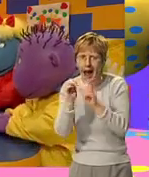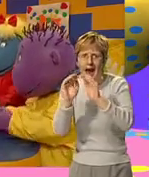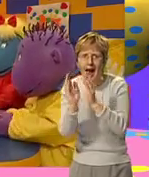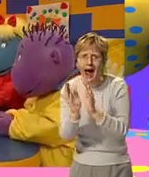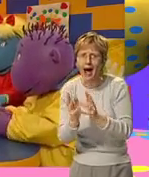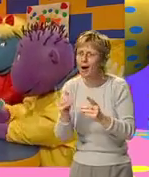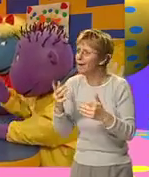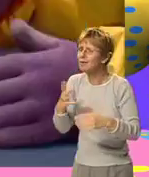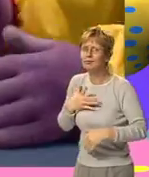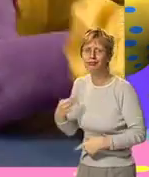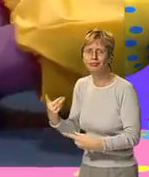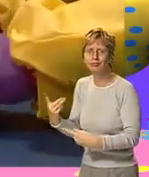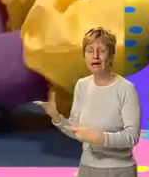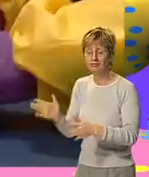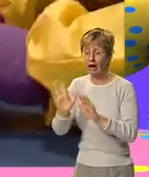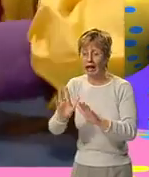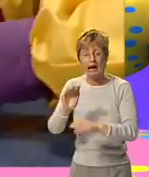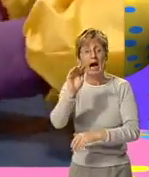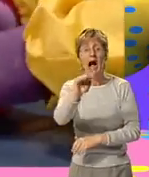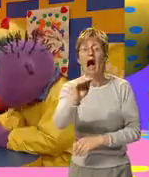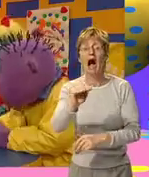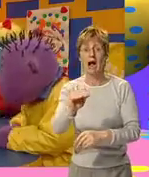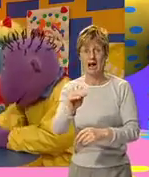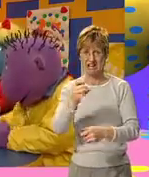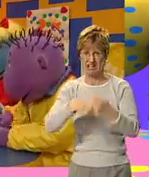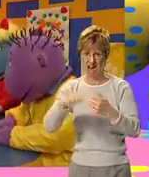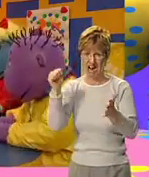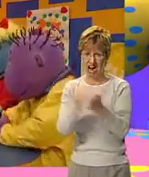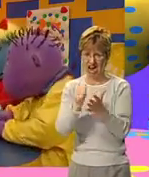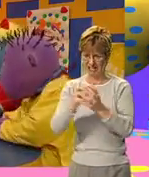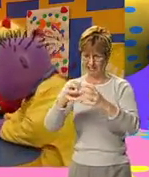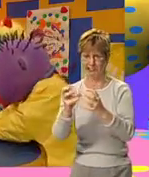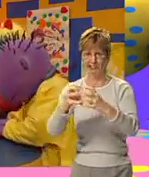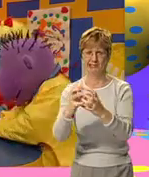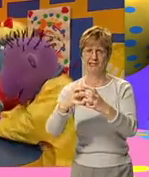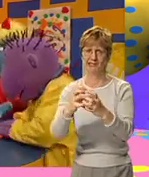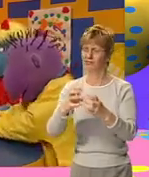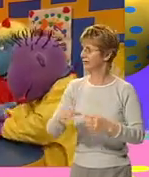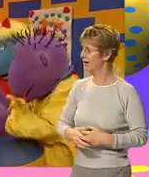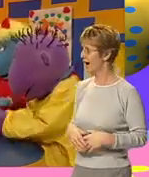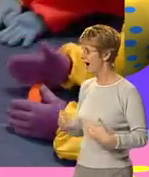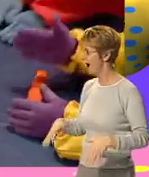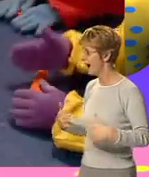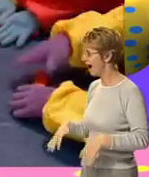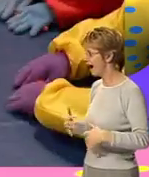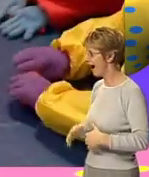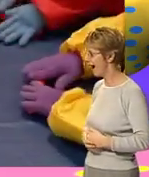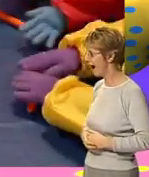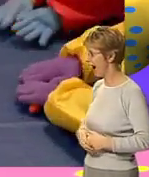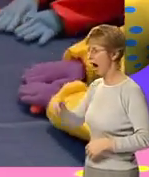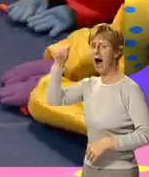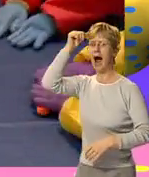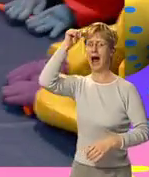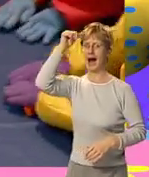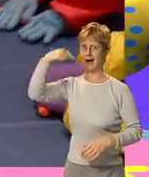out in the air, it becomes hard. And then you can't bend it at all. Oh, wowee, look. You can roll it. Oh, I know